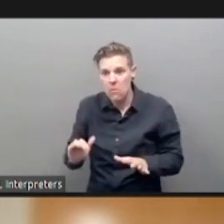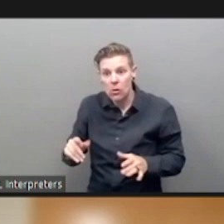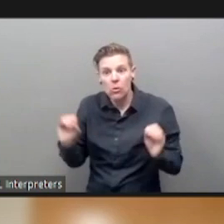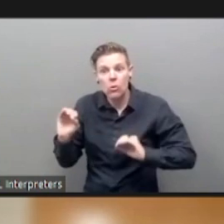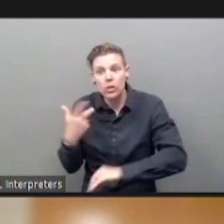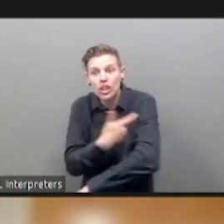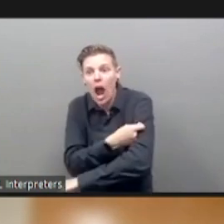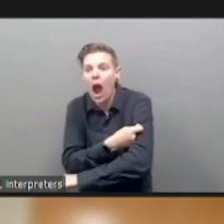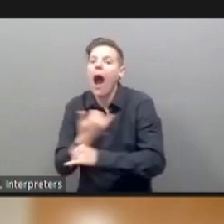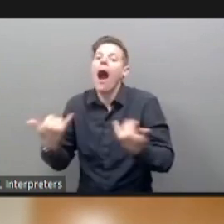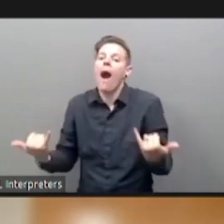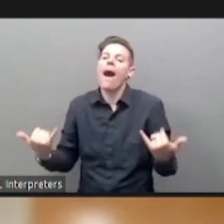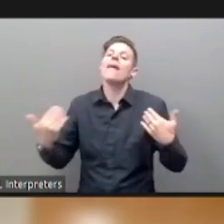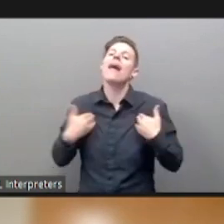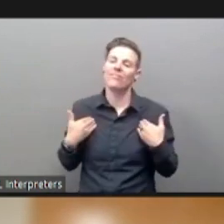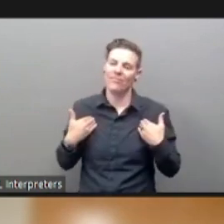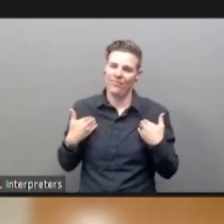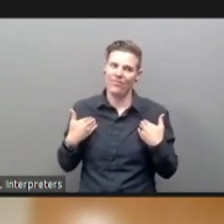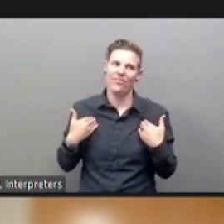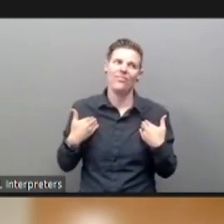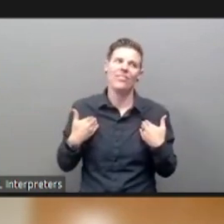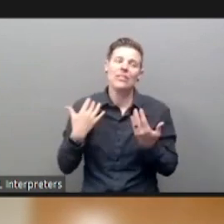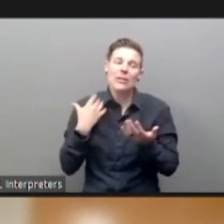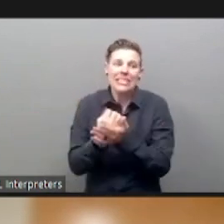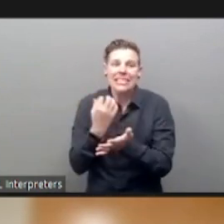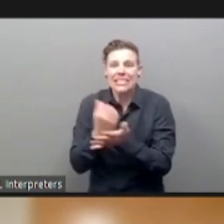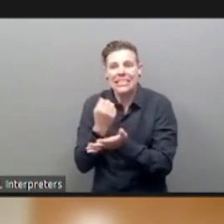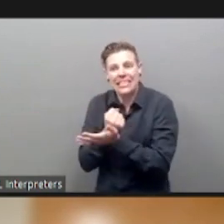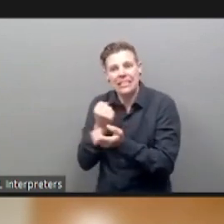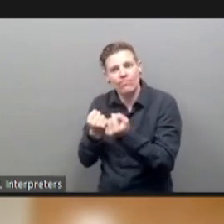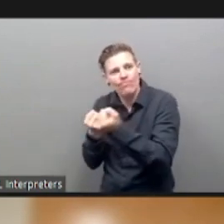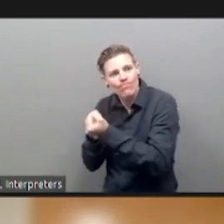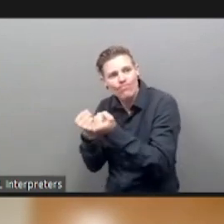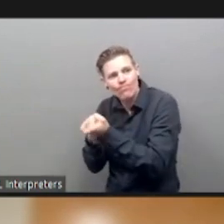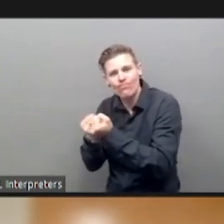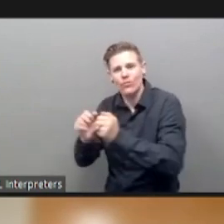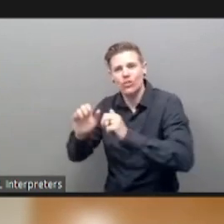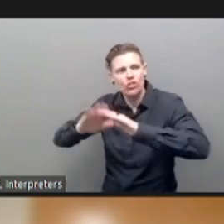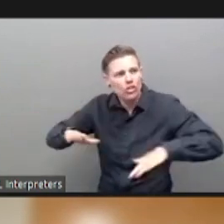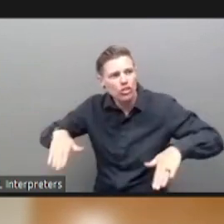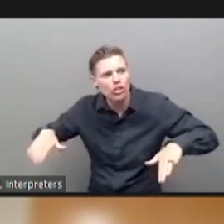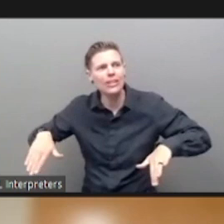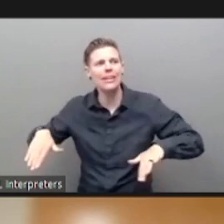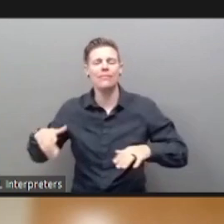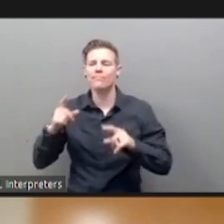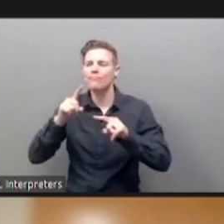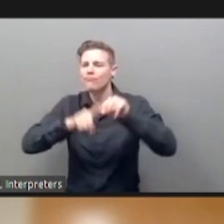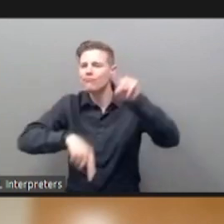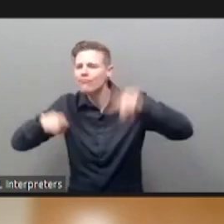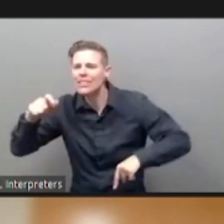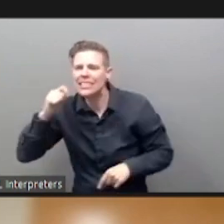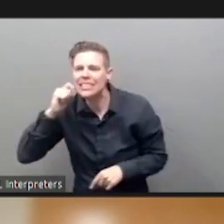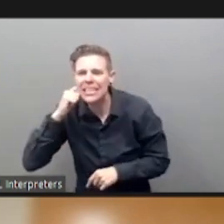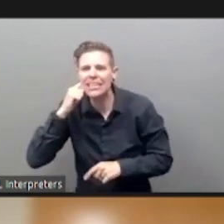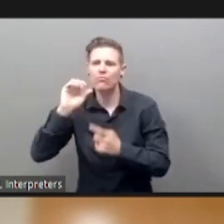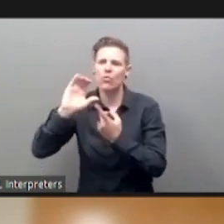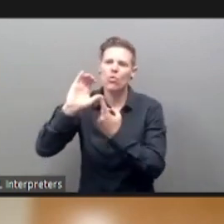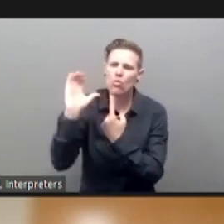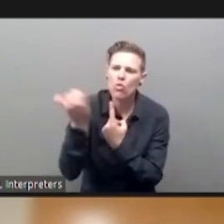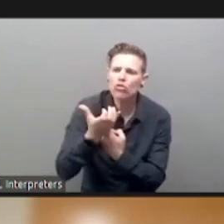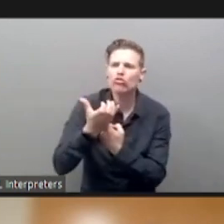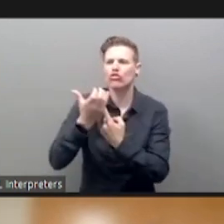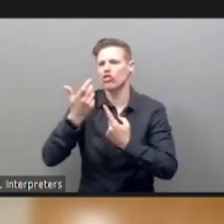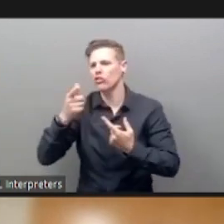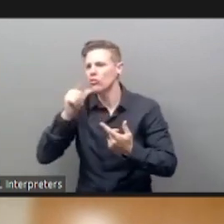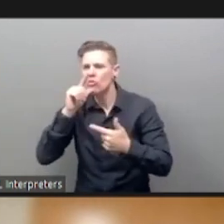is an opportunity for us to support kids of all races and ethnicities and from all walks of life, because this vaccine will